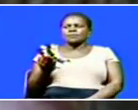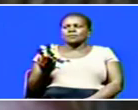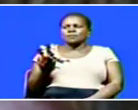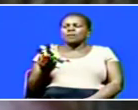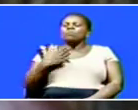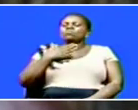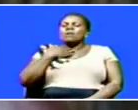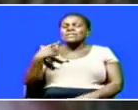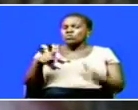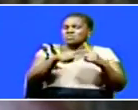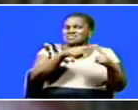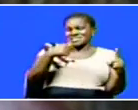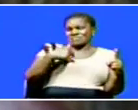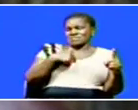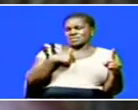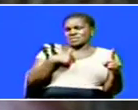Kukuniua kabisa.